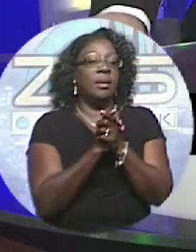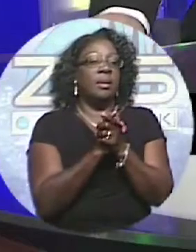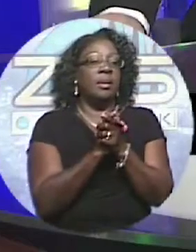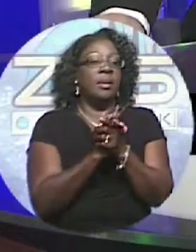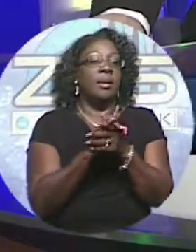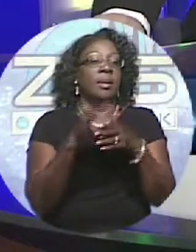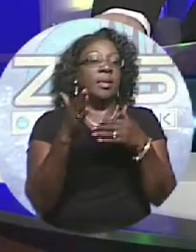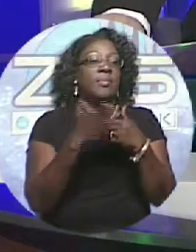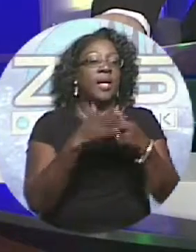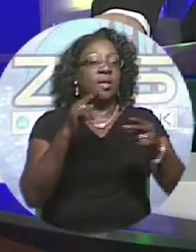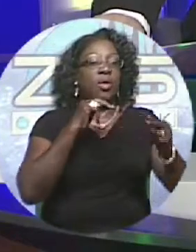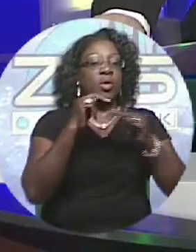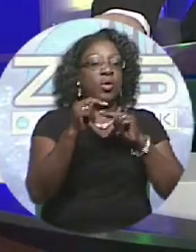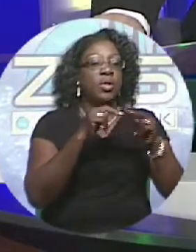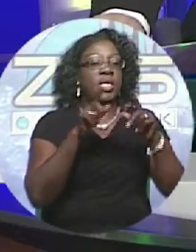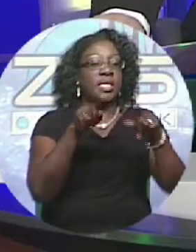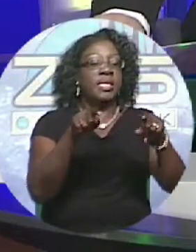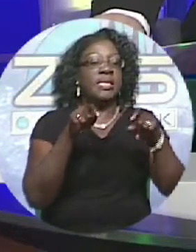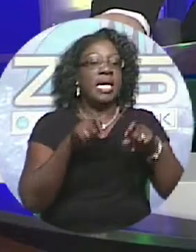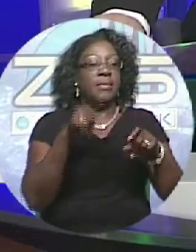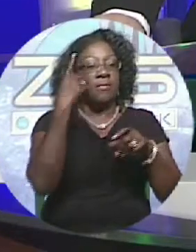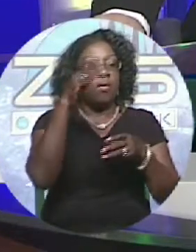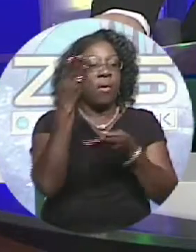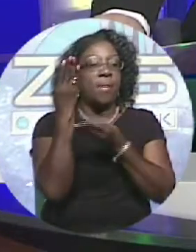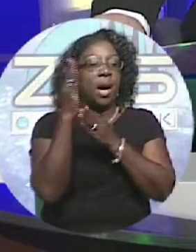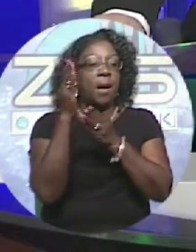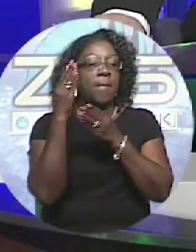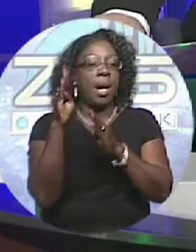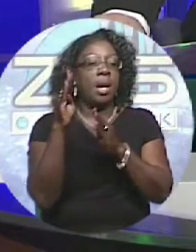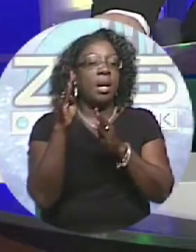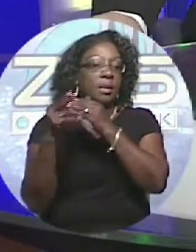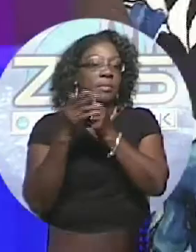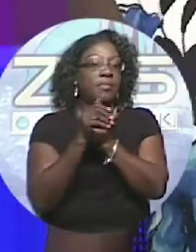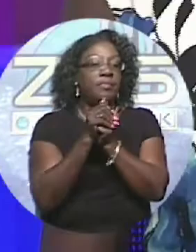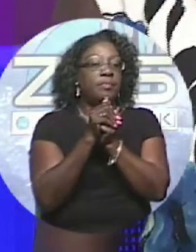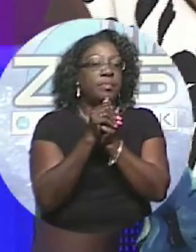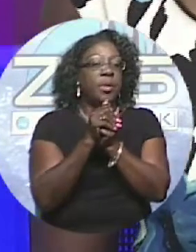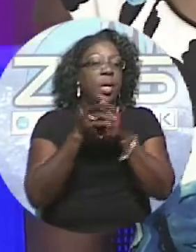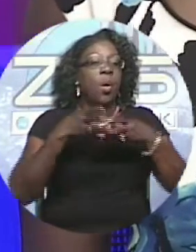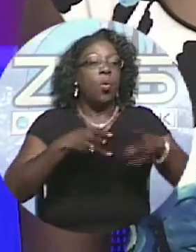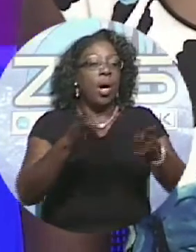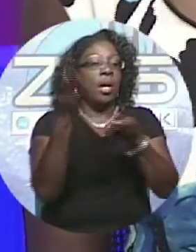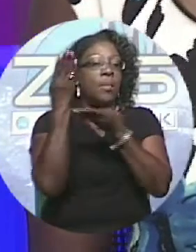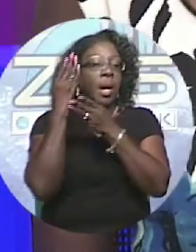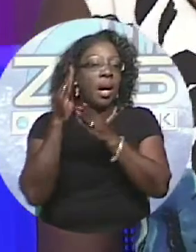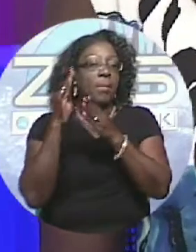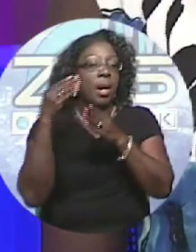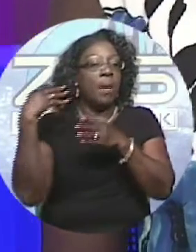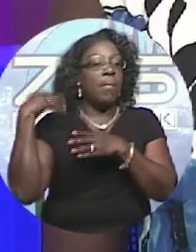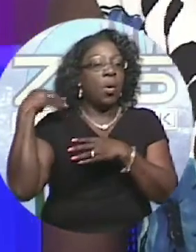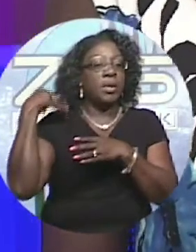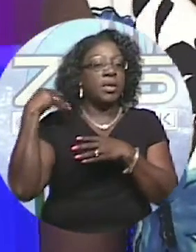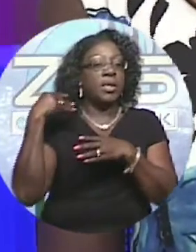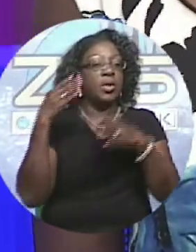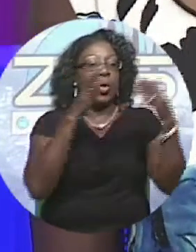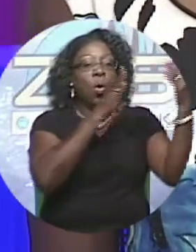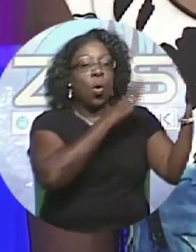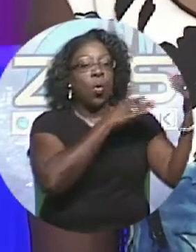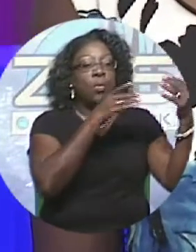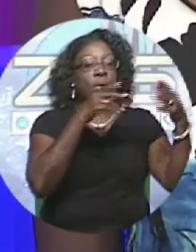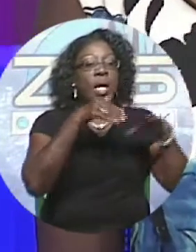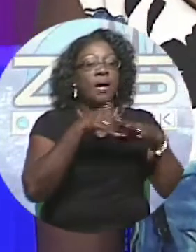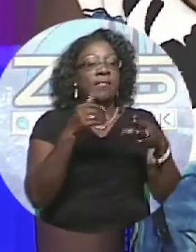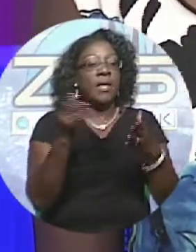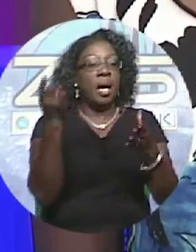gets back to the negotiating table for Baha in a bid to get the resort open. While Bahama executives had hoped to have their